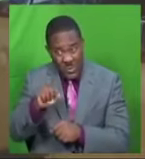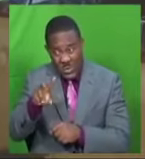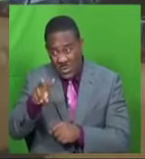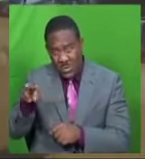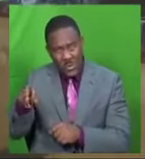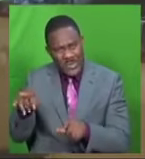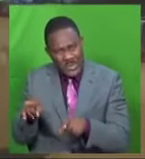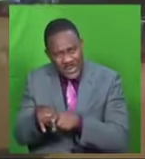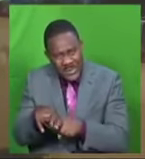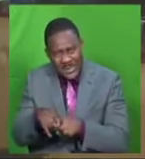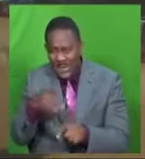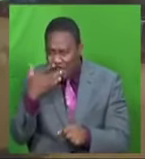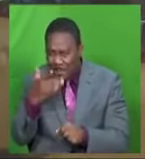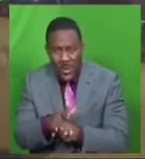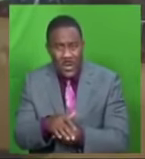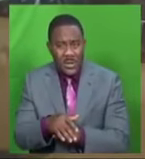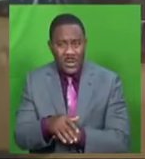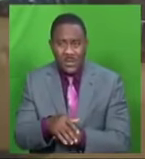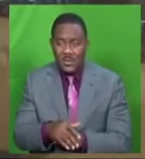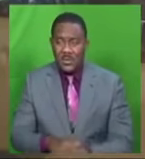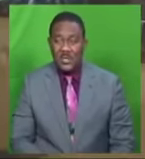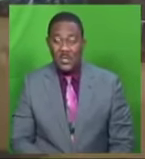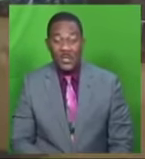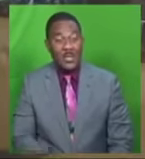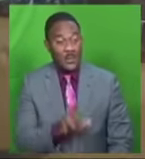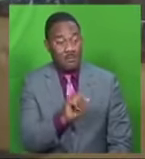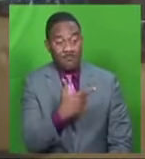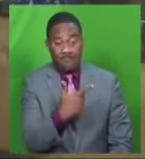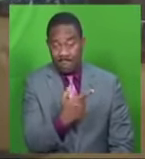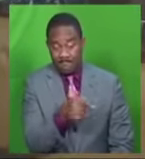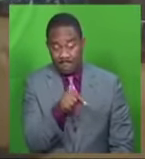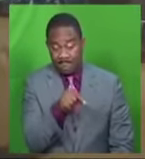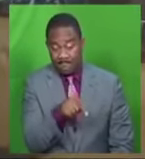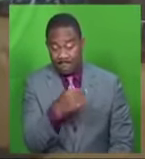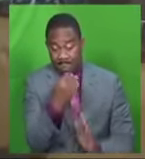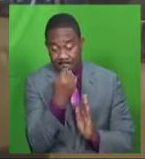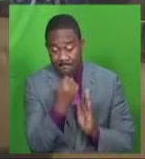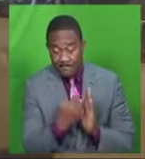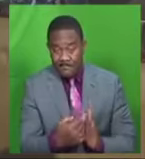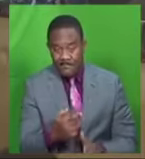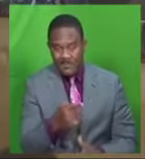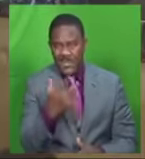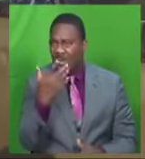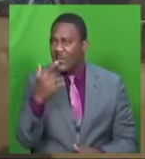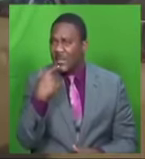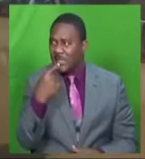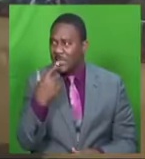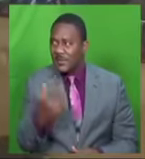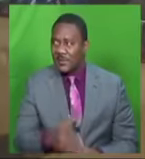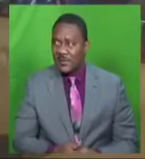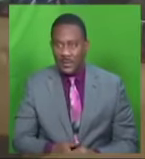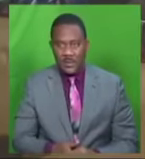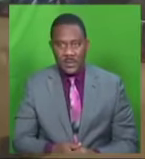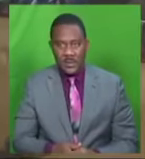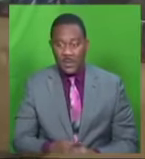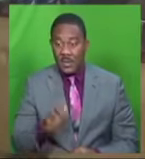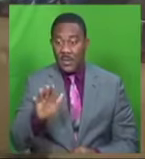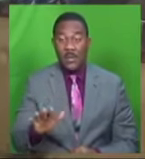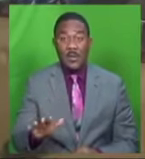much is that in the 2021 budget, they indicated they had already delivered